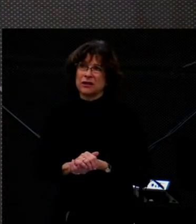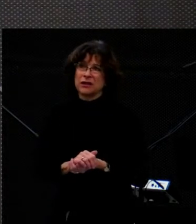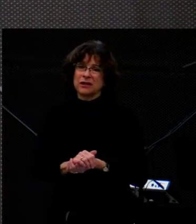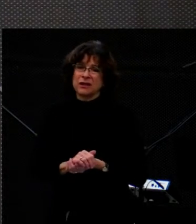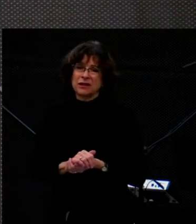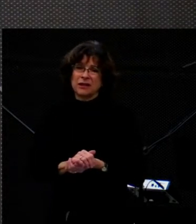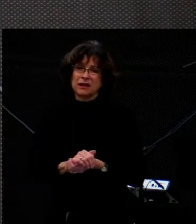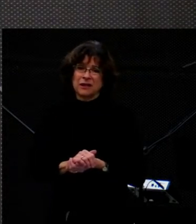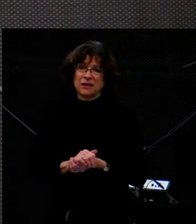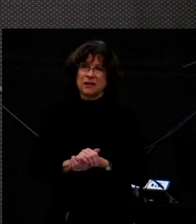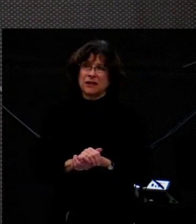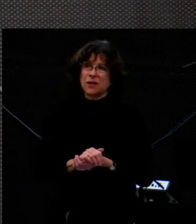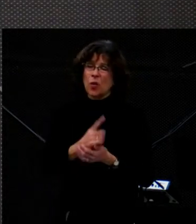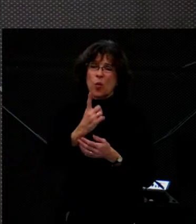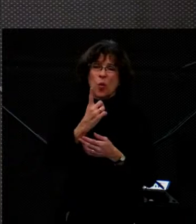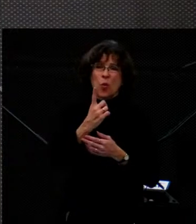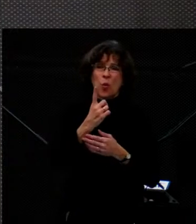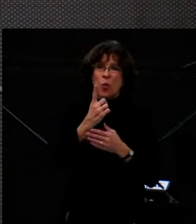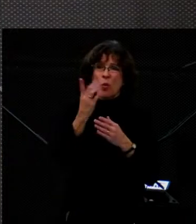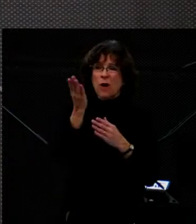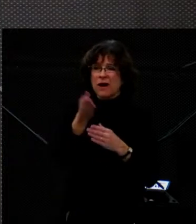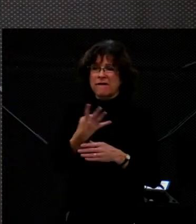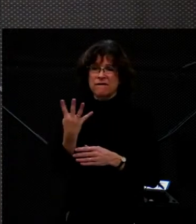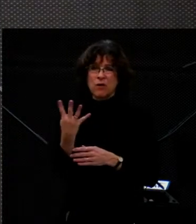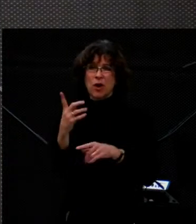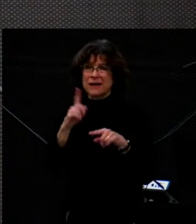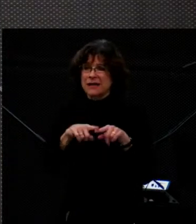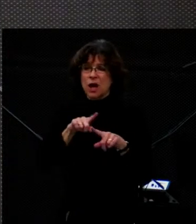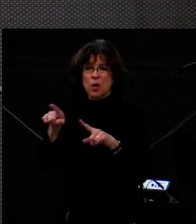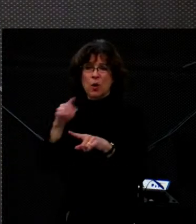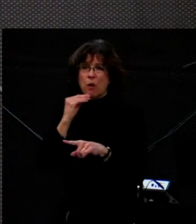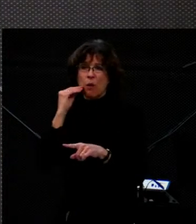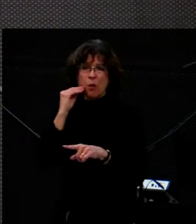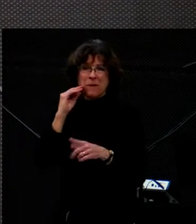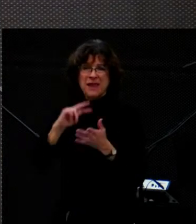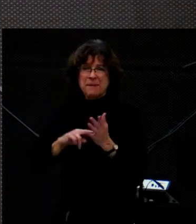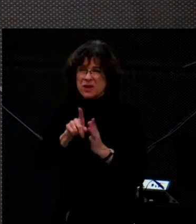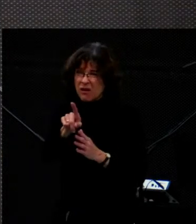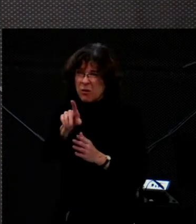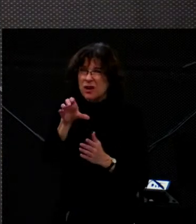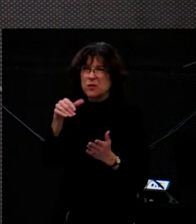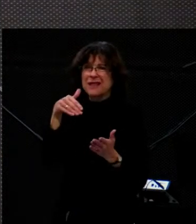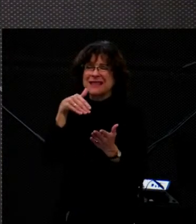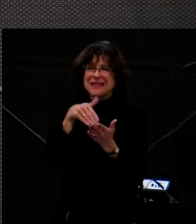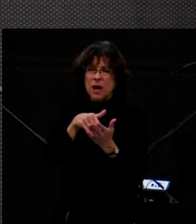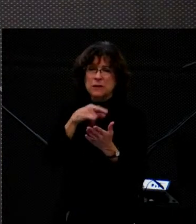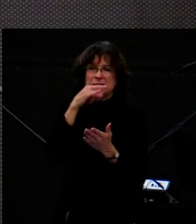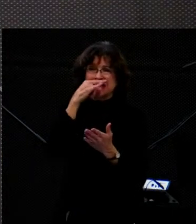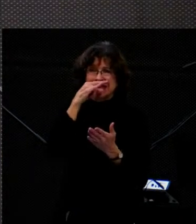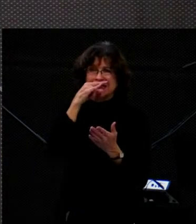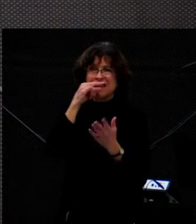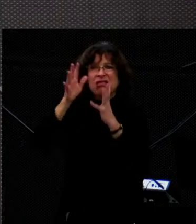1 in 4 cannot go home. That means there are 100,000 kids on the hillside.